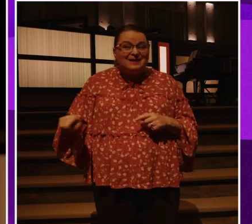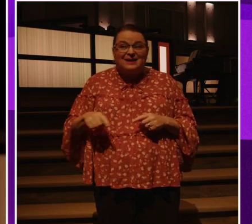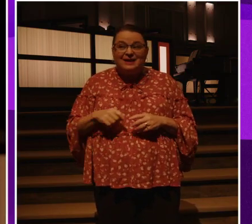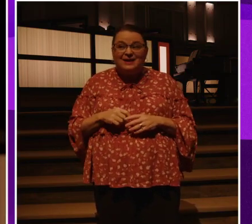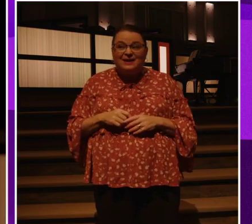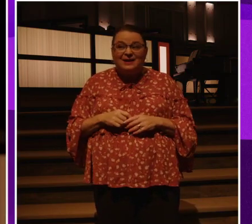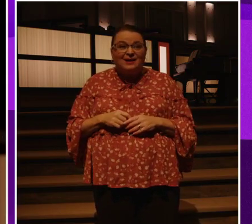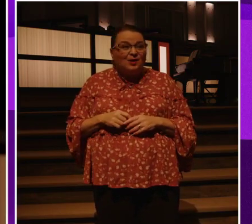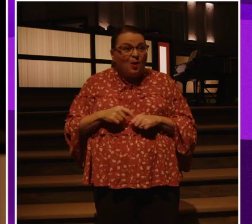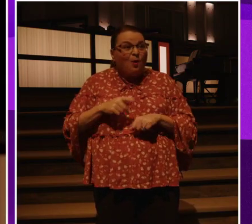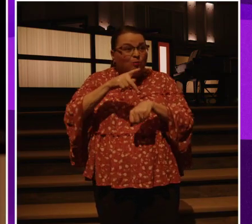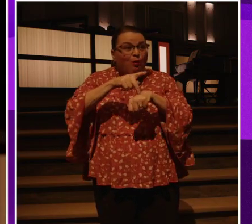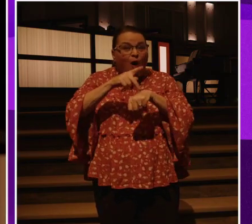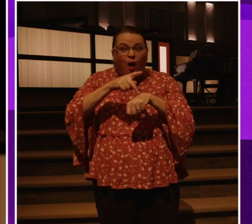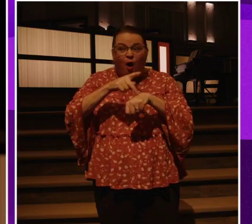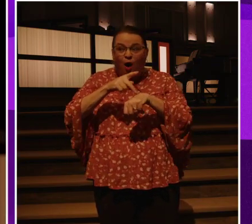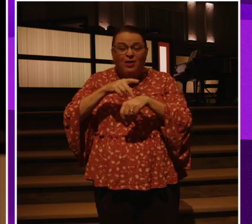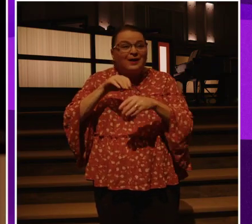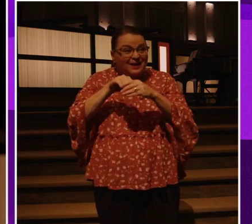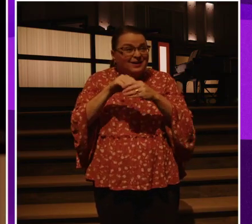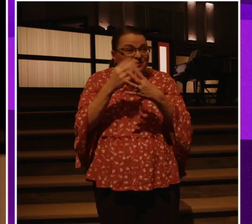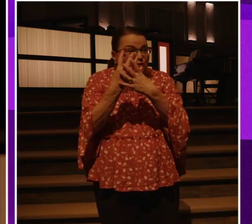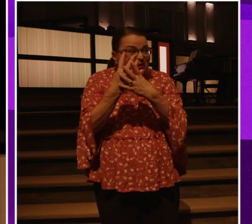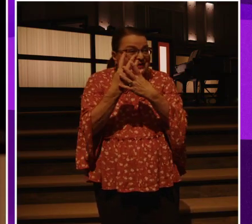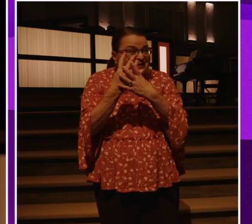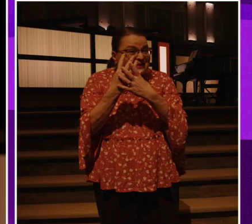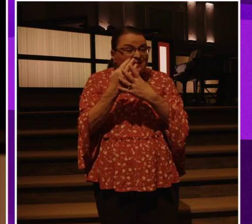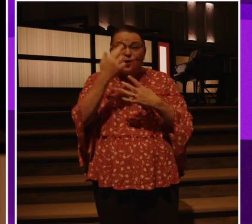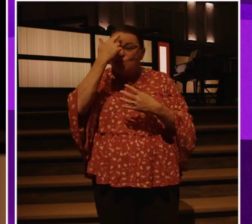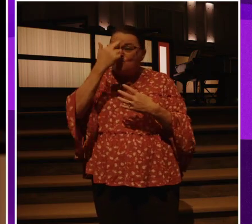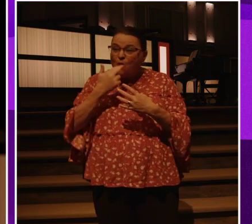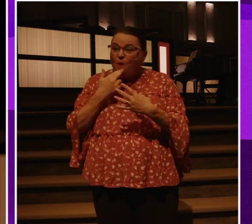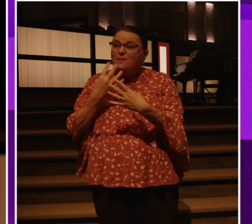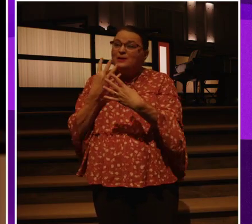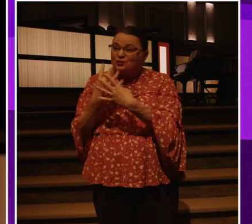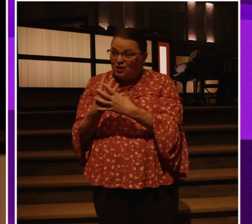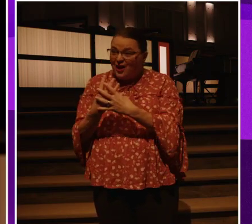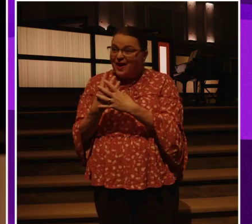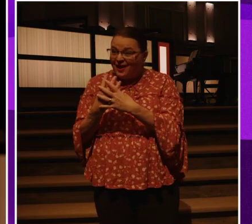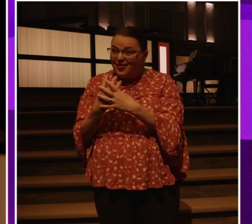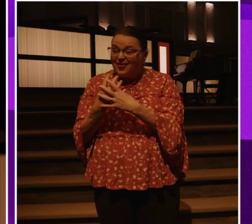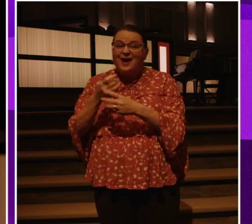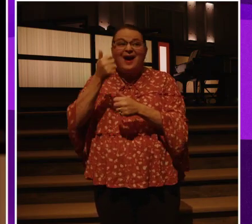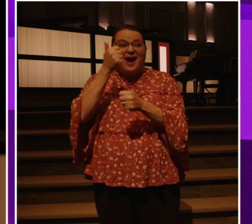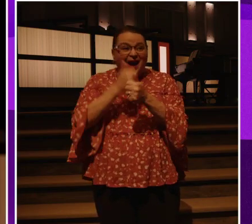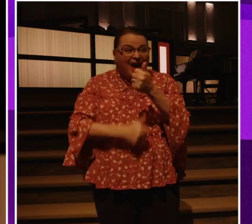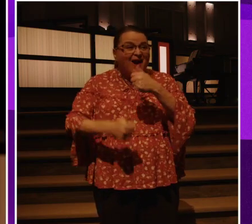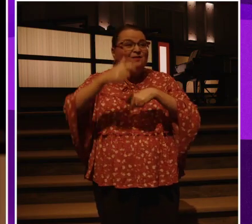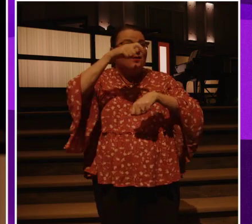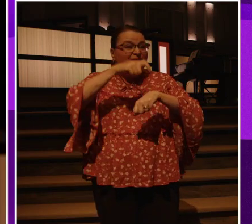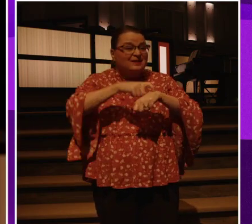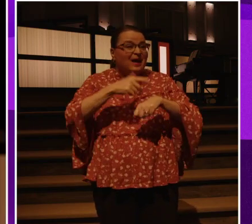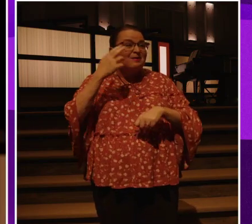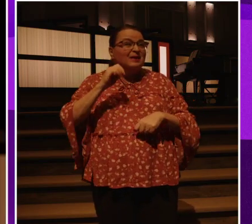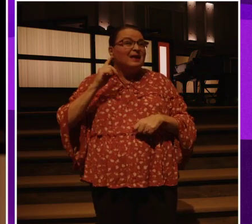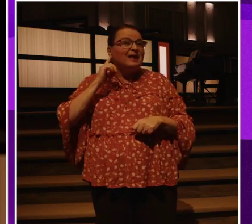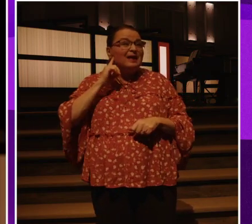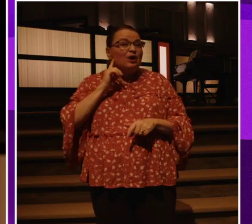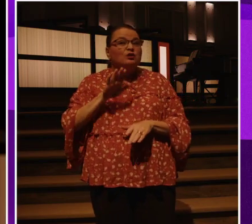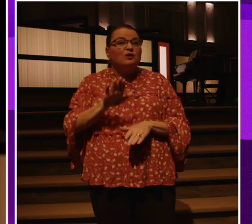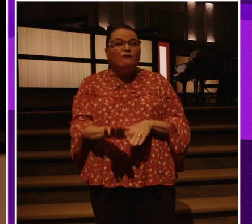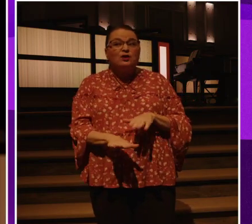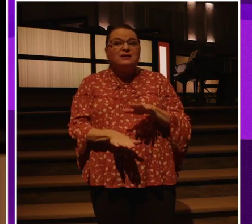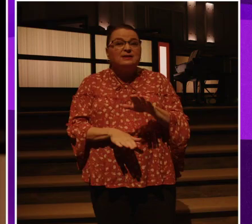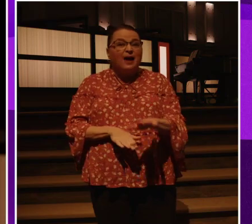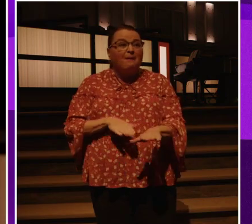is none other than Paul the Apostle. He's in a Roman jail, and every time he hears footsteps, he